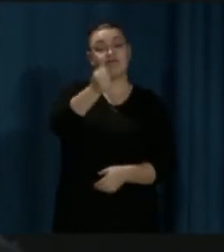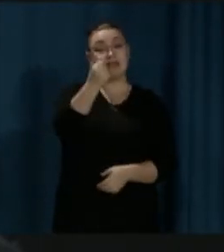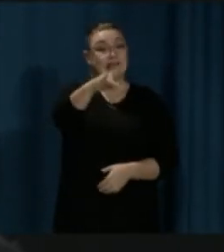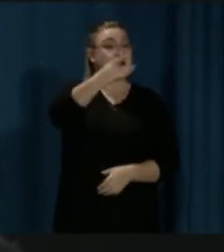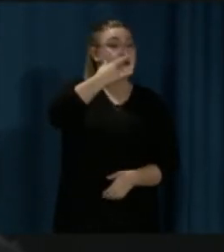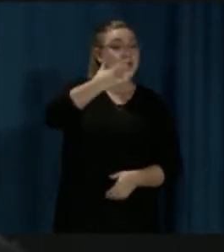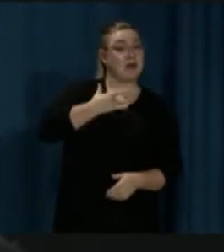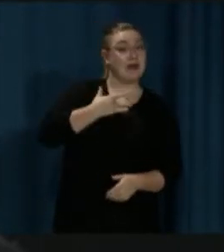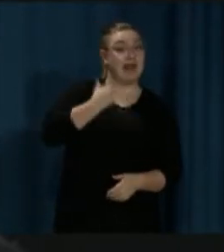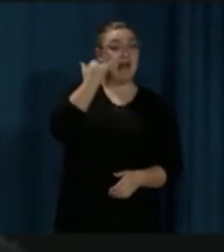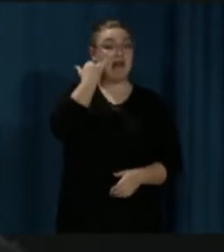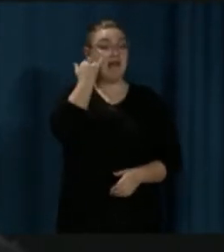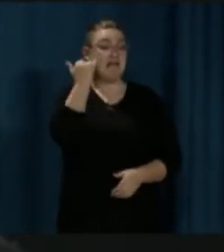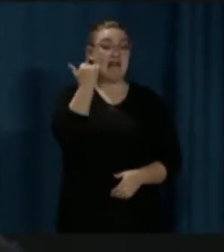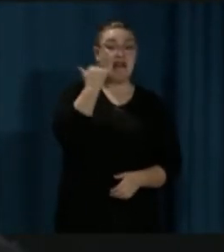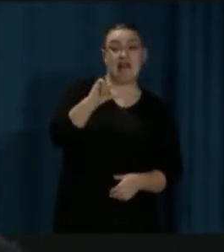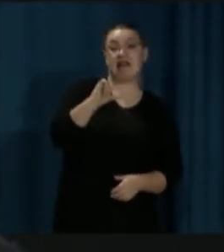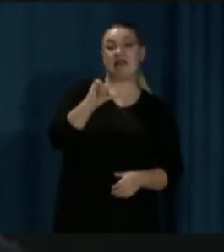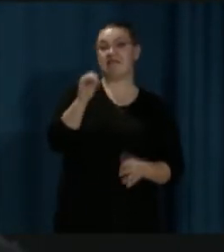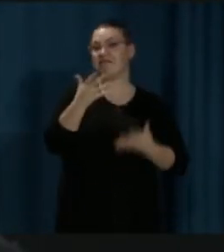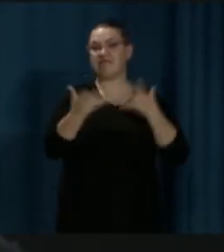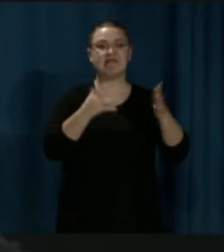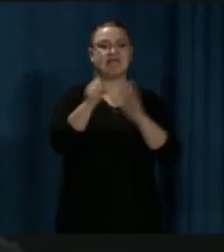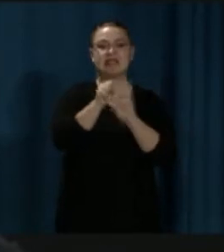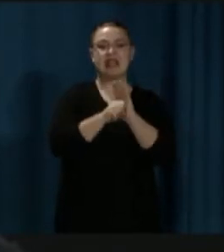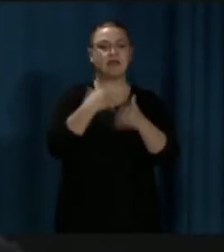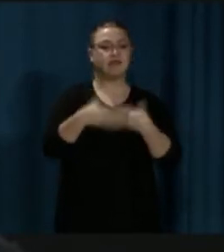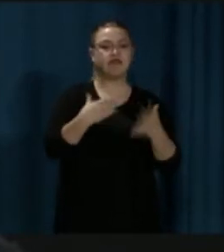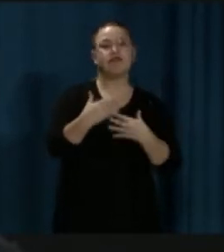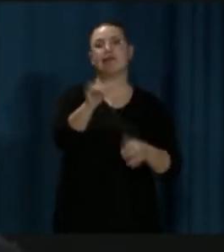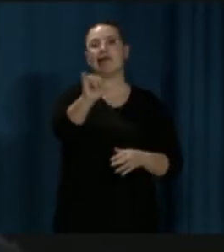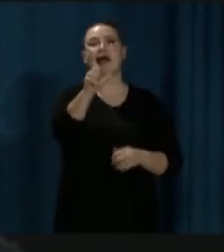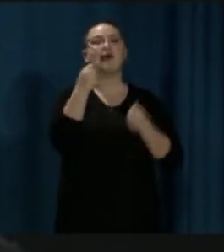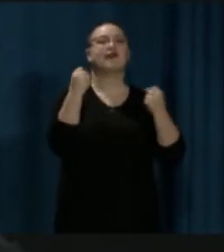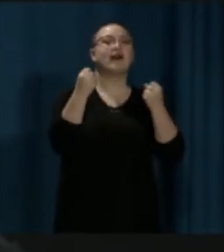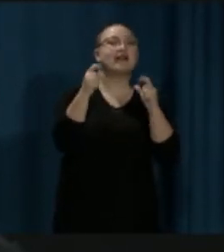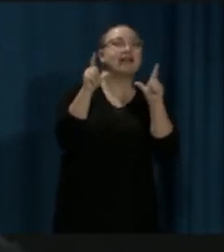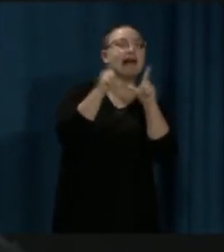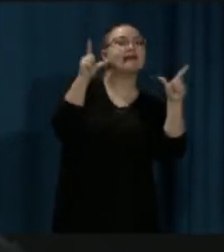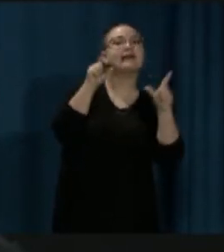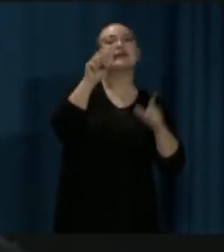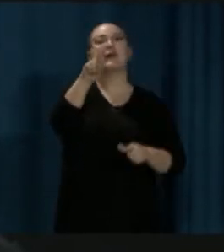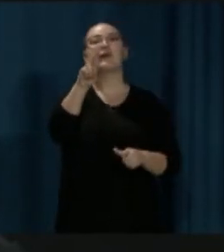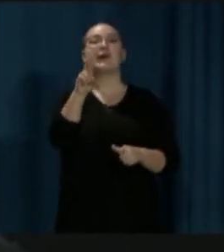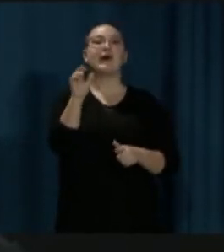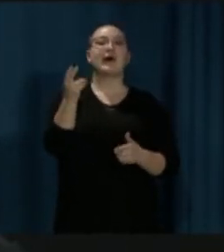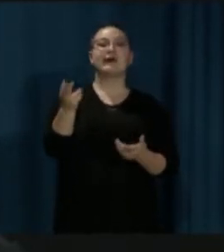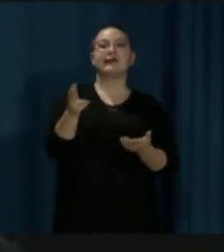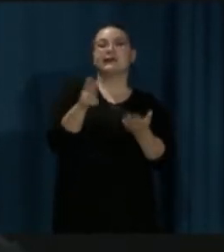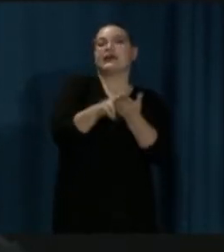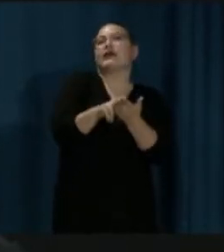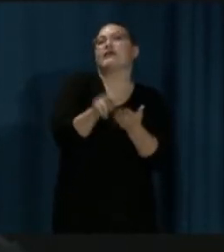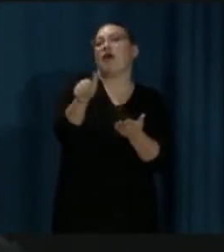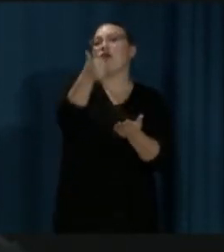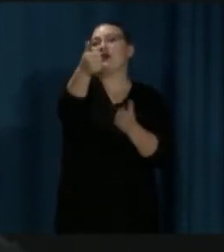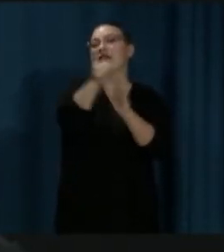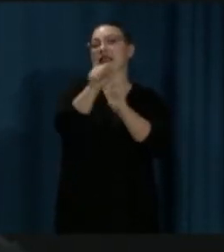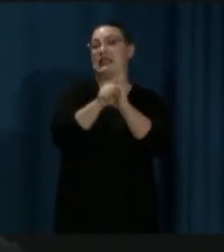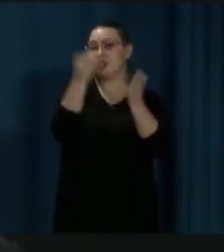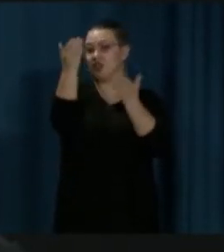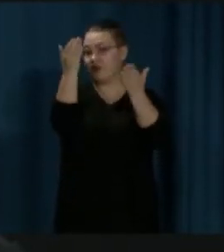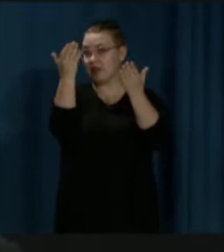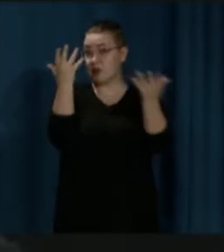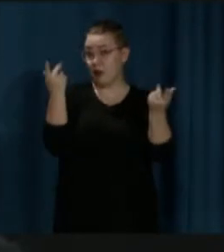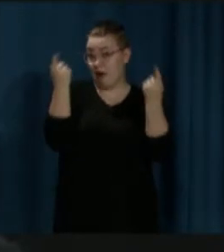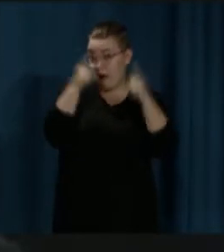got any engagement, like if they've got a driver's license or have signed up maybe with service, some other type of state service, they'll automatically